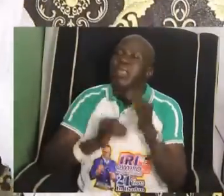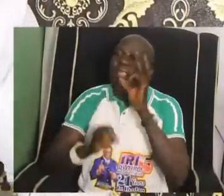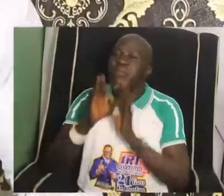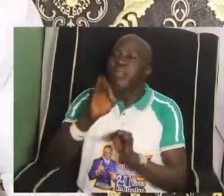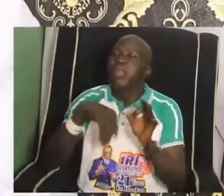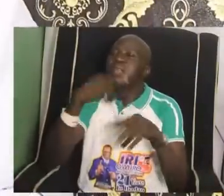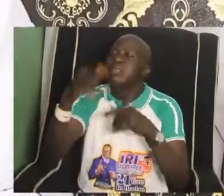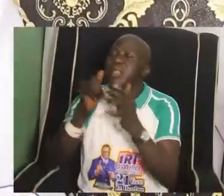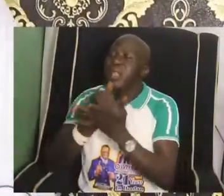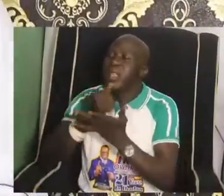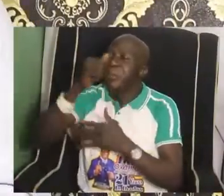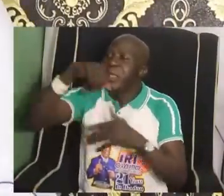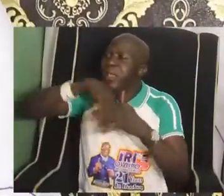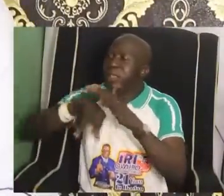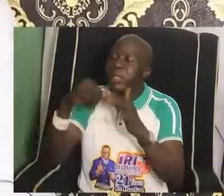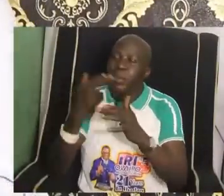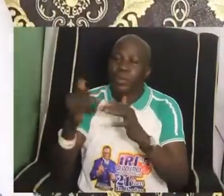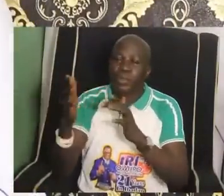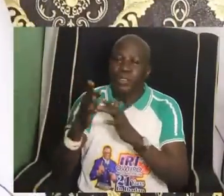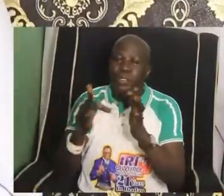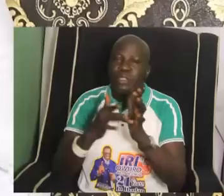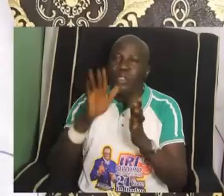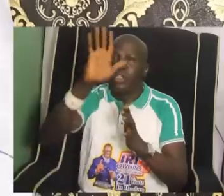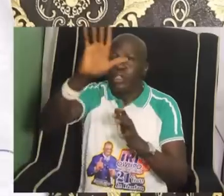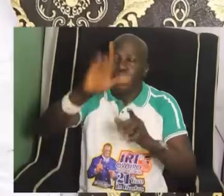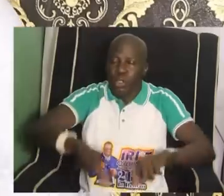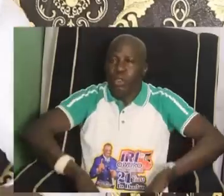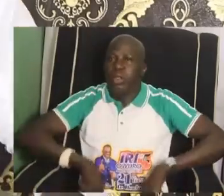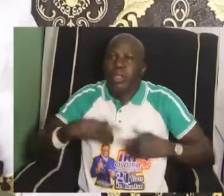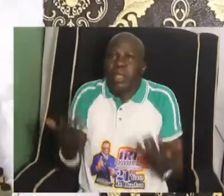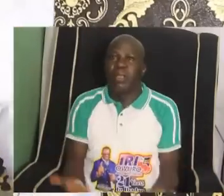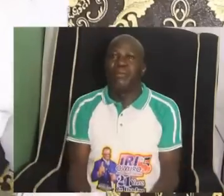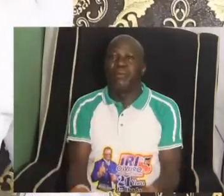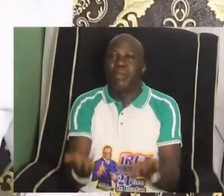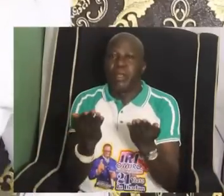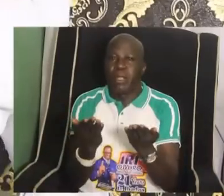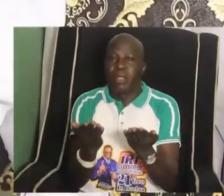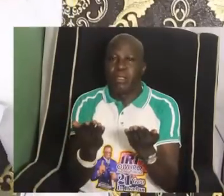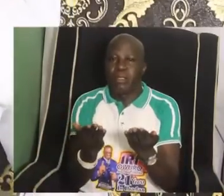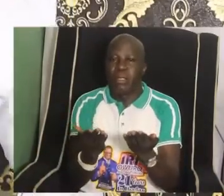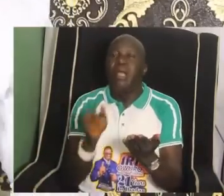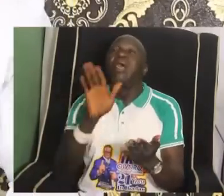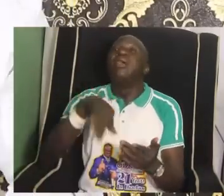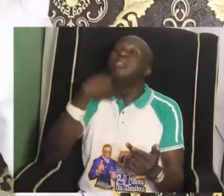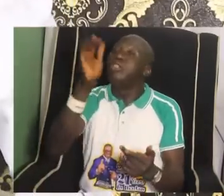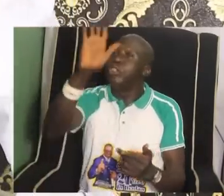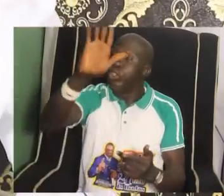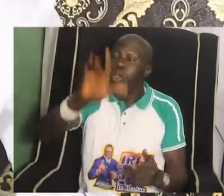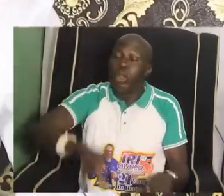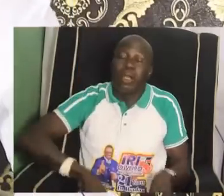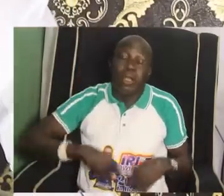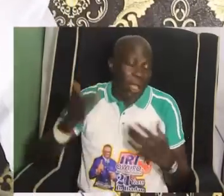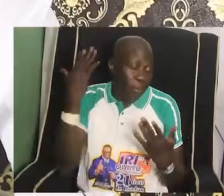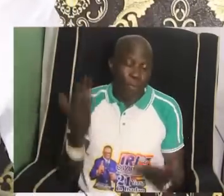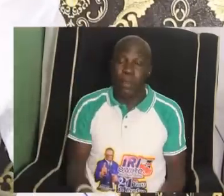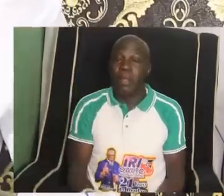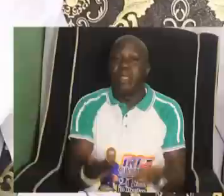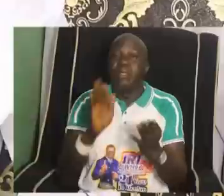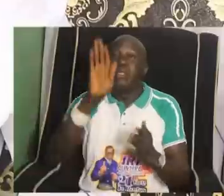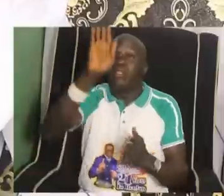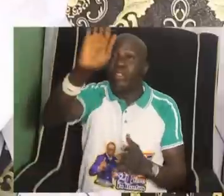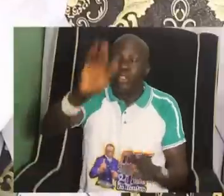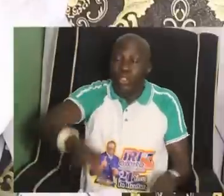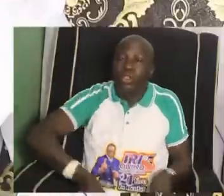same. Ni oruko Jesu. In the name of Jesus. Aye radide. Amen. Your life will rise. Aye radide. Amen. Your life will